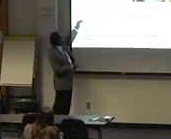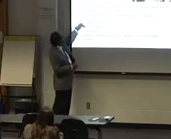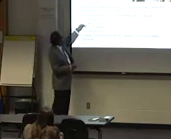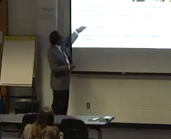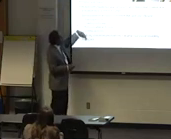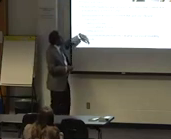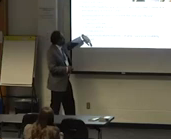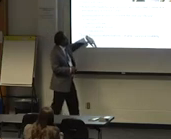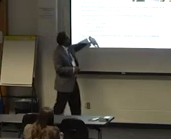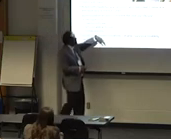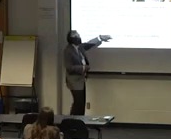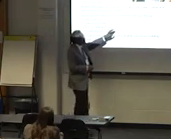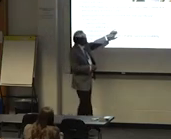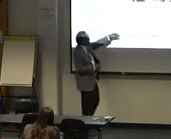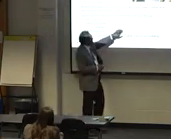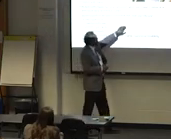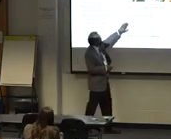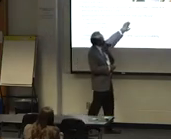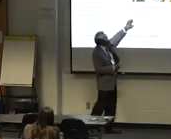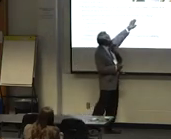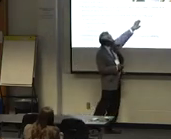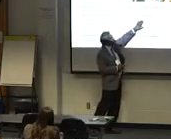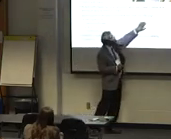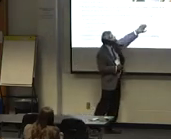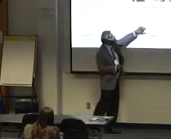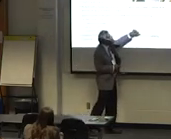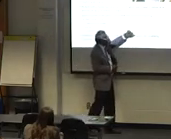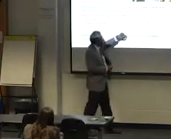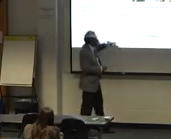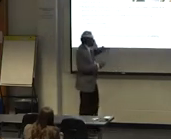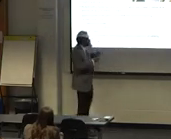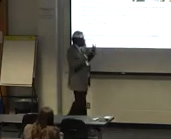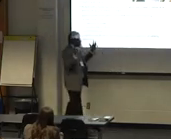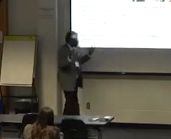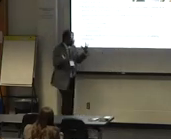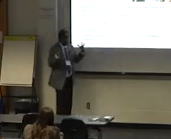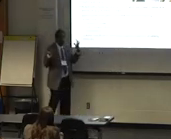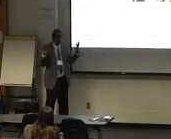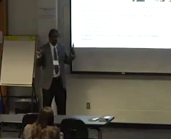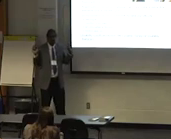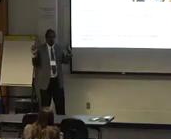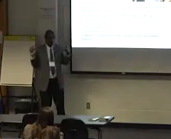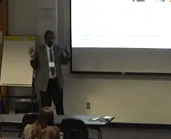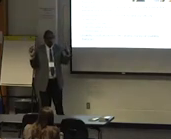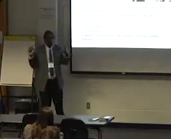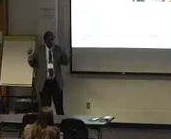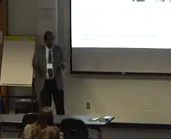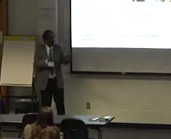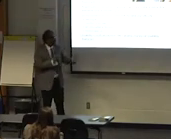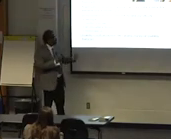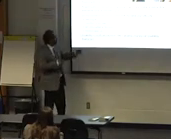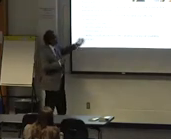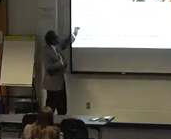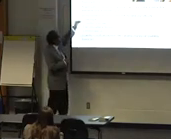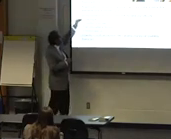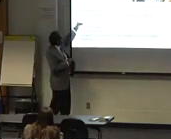went through, this is what the Parks Canada uses, a park visit life cycle as the way of conceptualizing when someone's thinking about